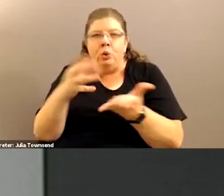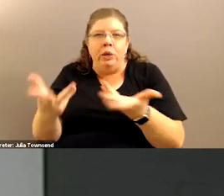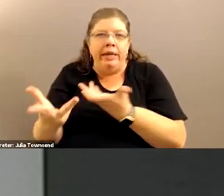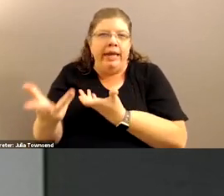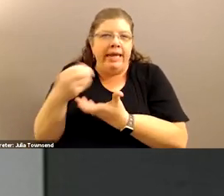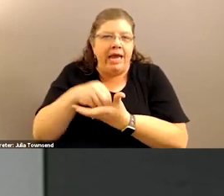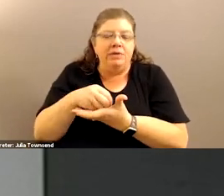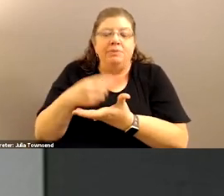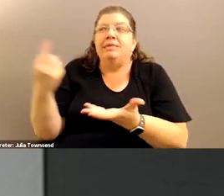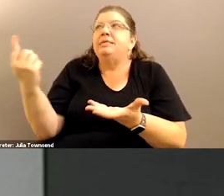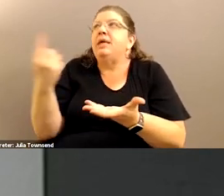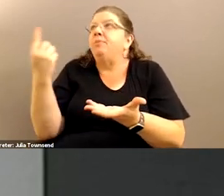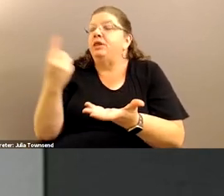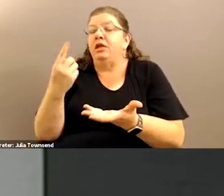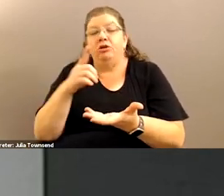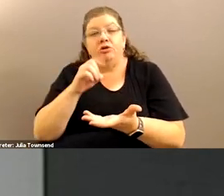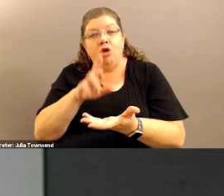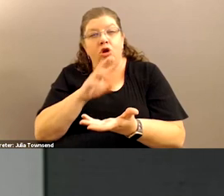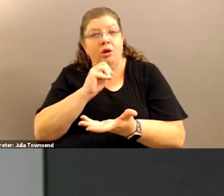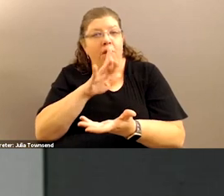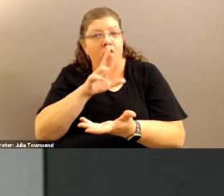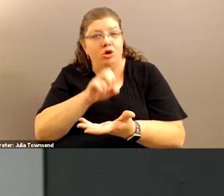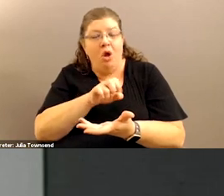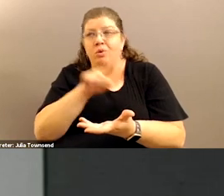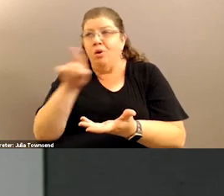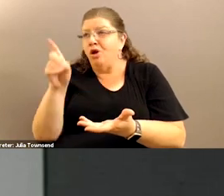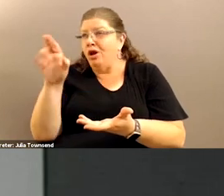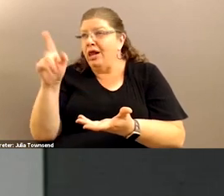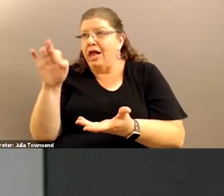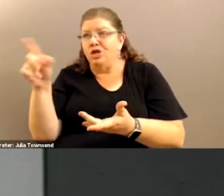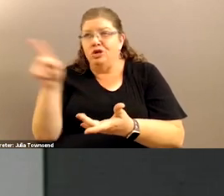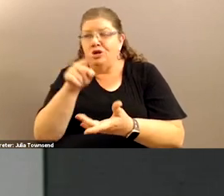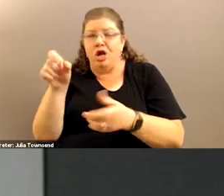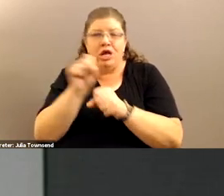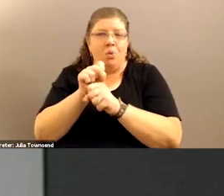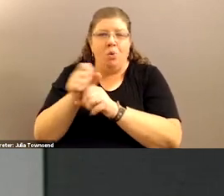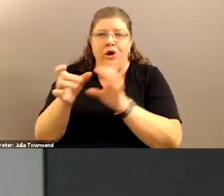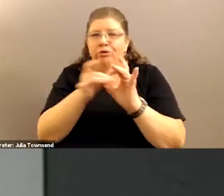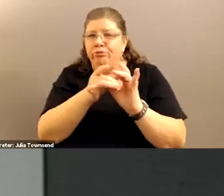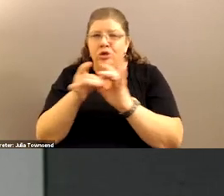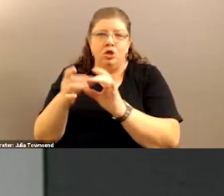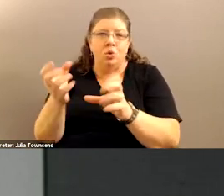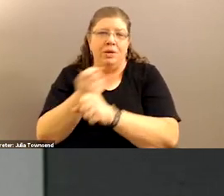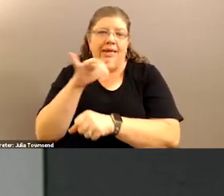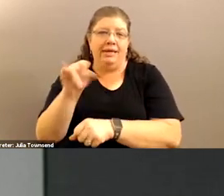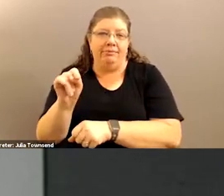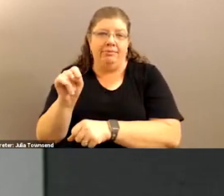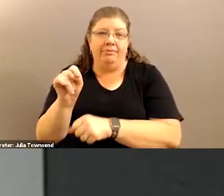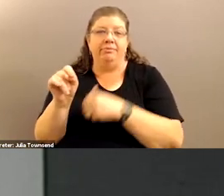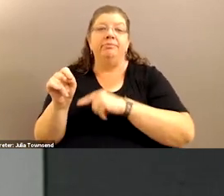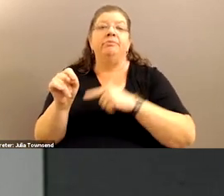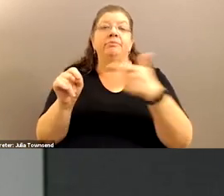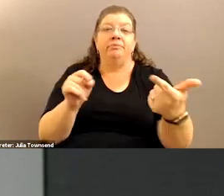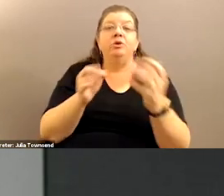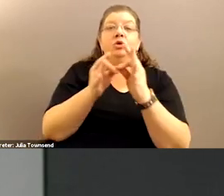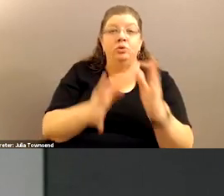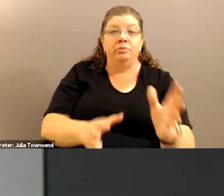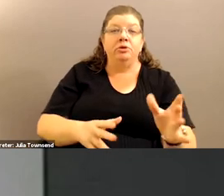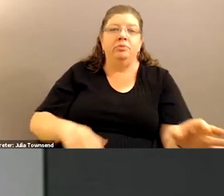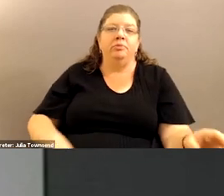something dr maldonado can work with dr fraser to get this thank you